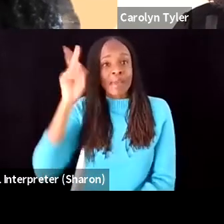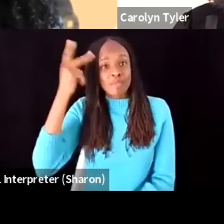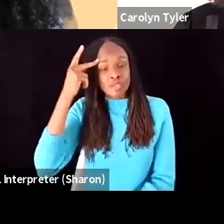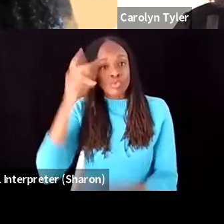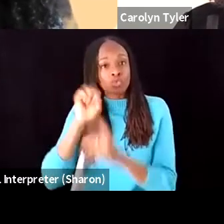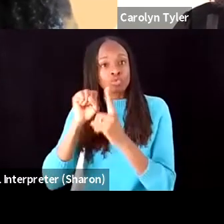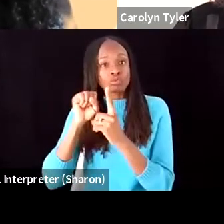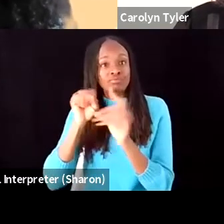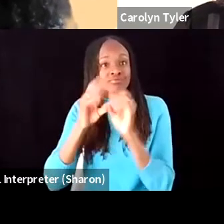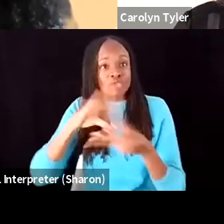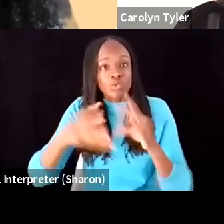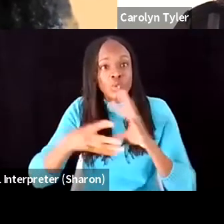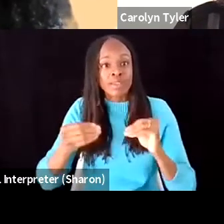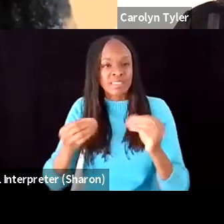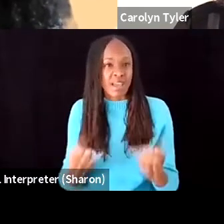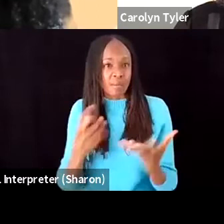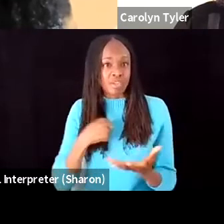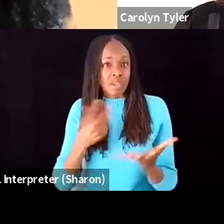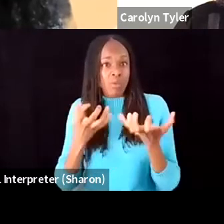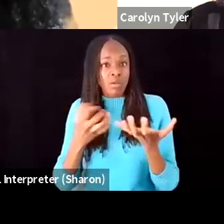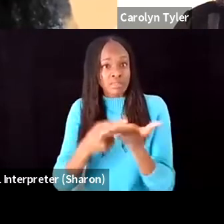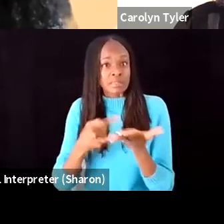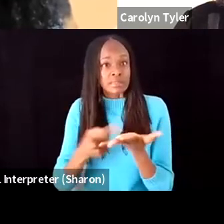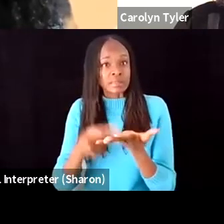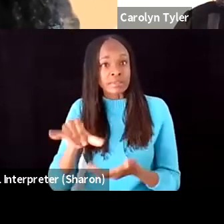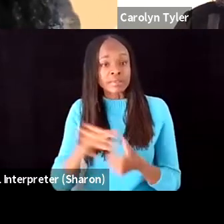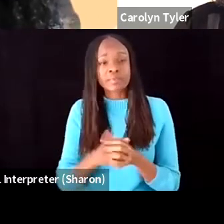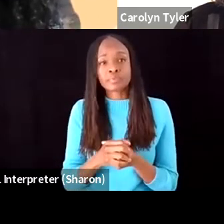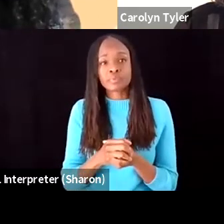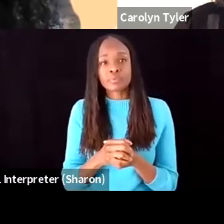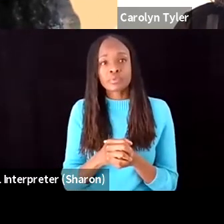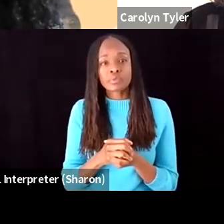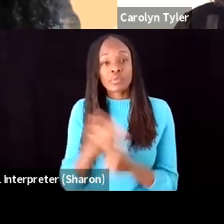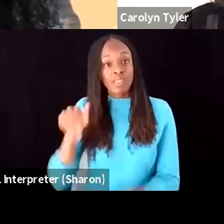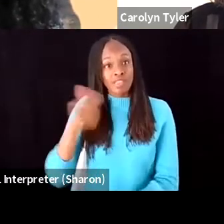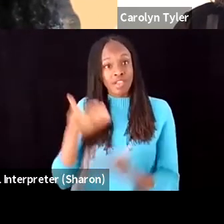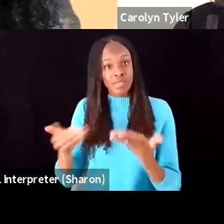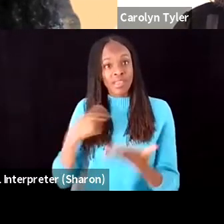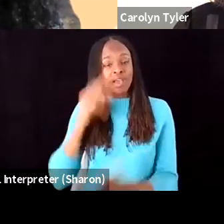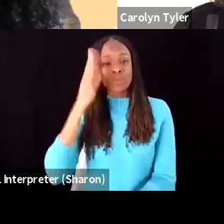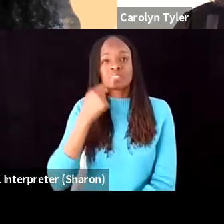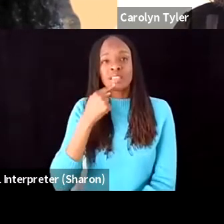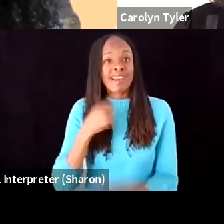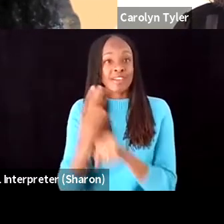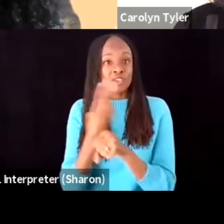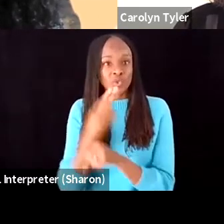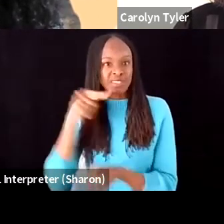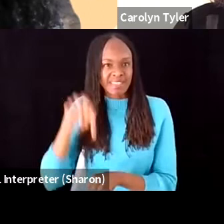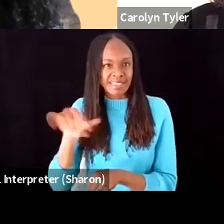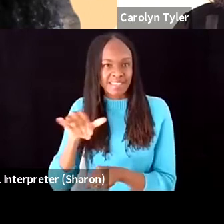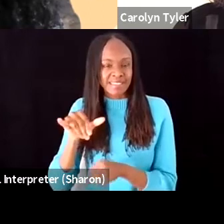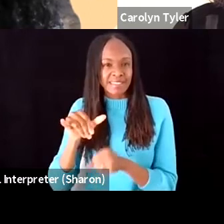like. And so, the other thing I'd say too, I'd use this as an example because you